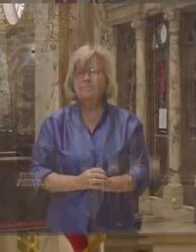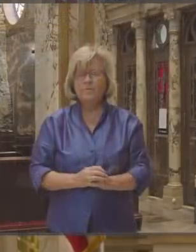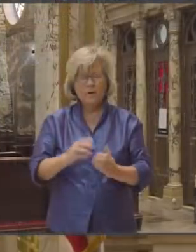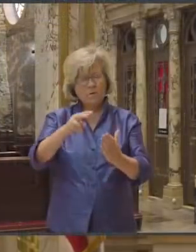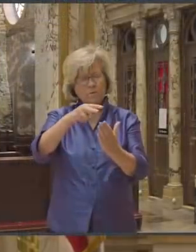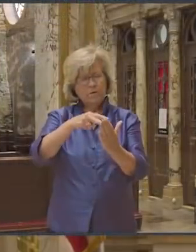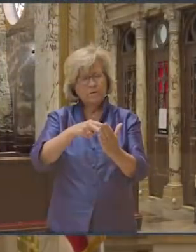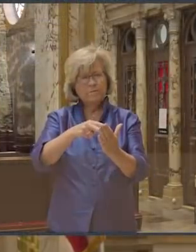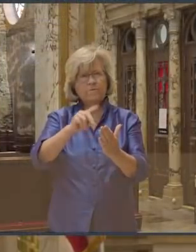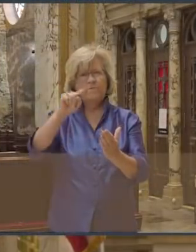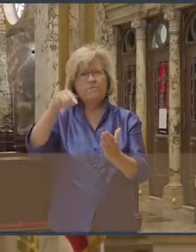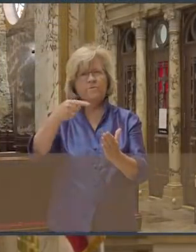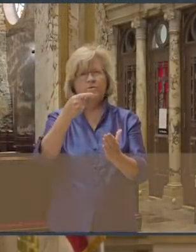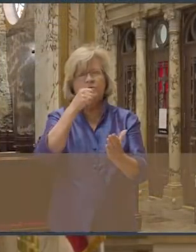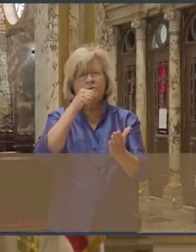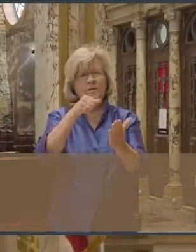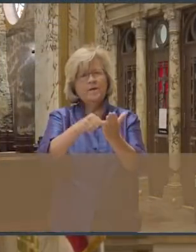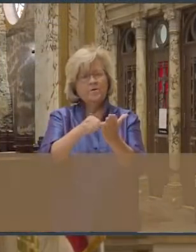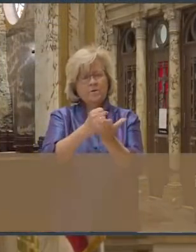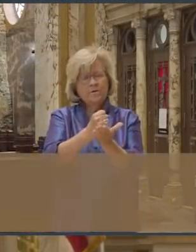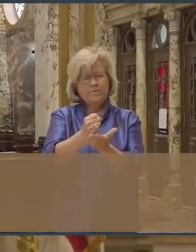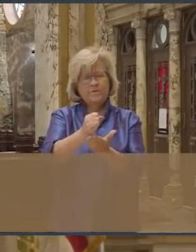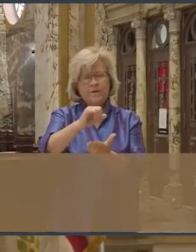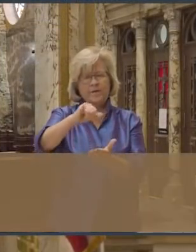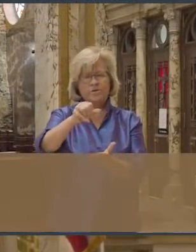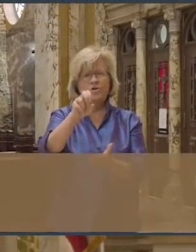A reading from the first letter of St. John.